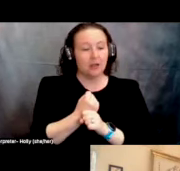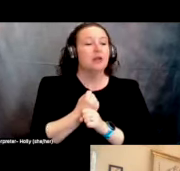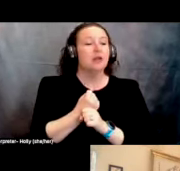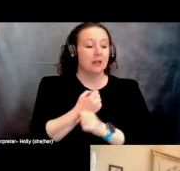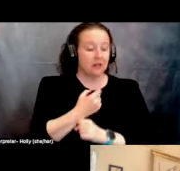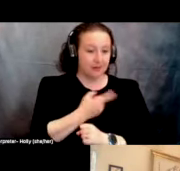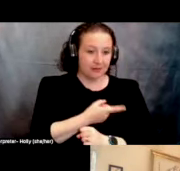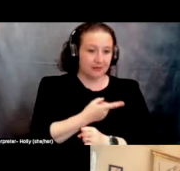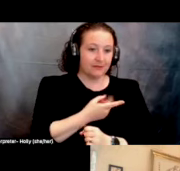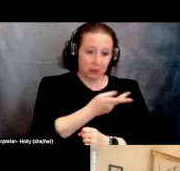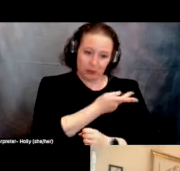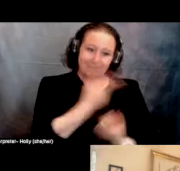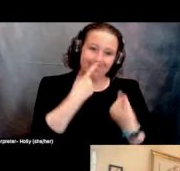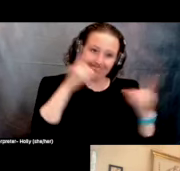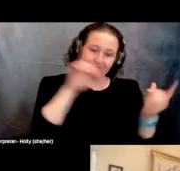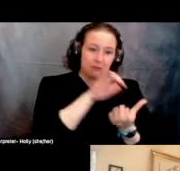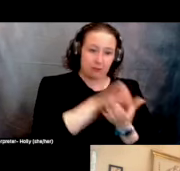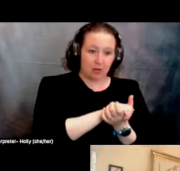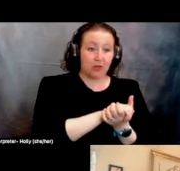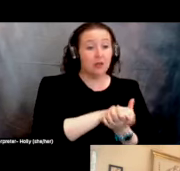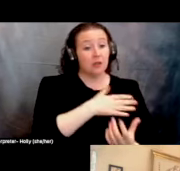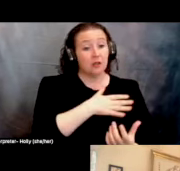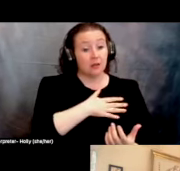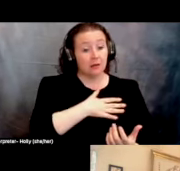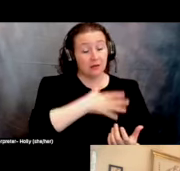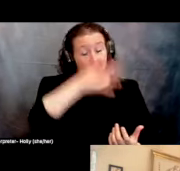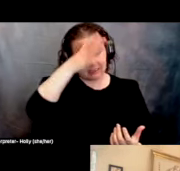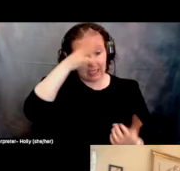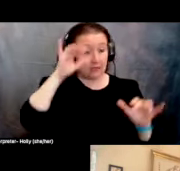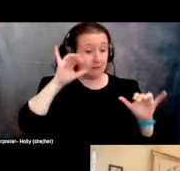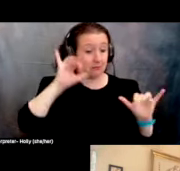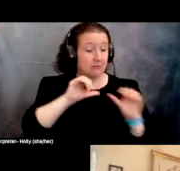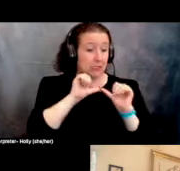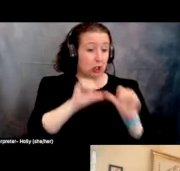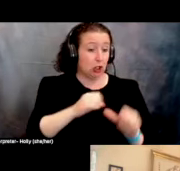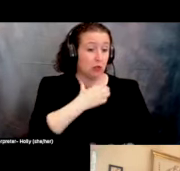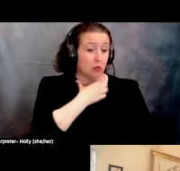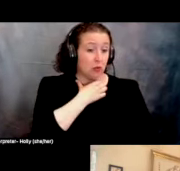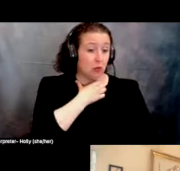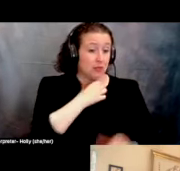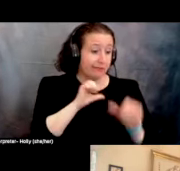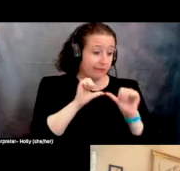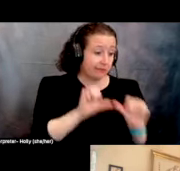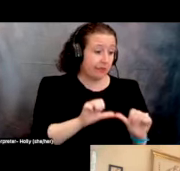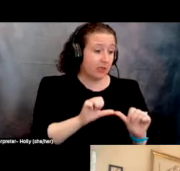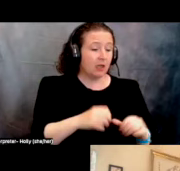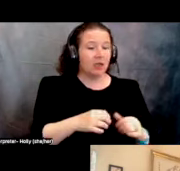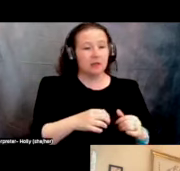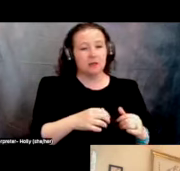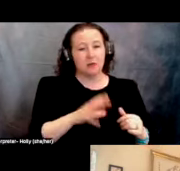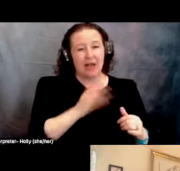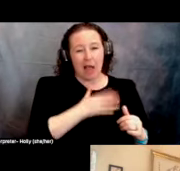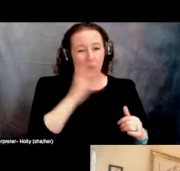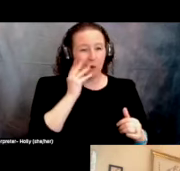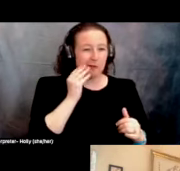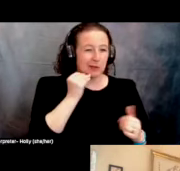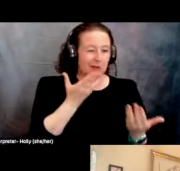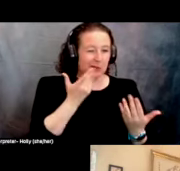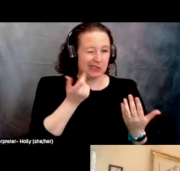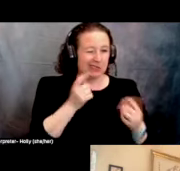married and my dad stayed in the military. So our experience might be a little